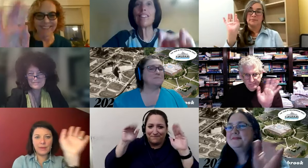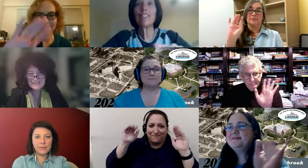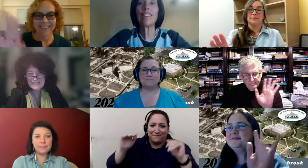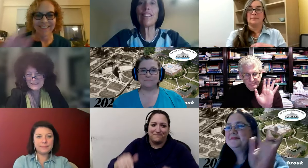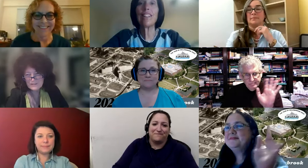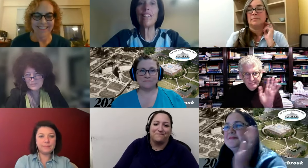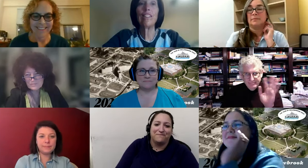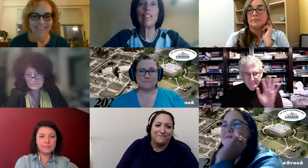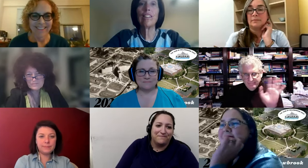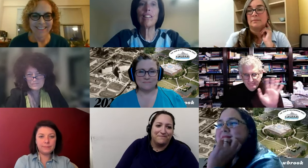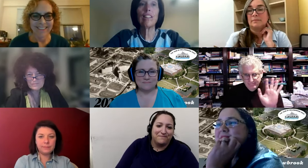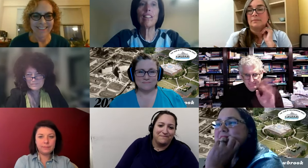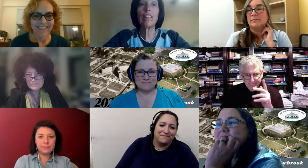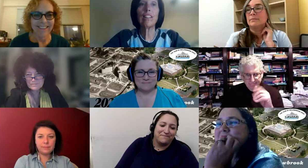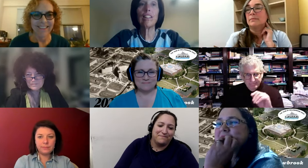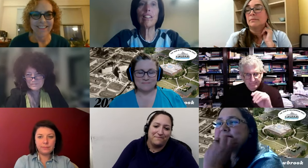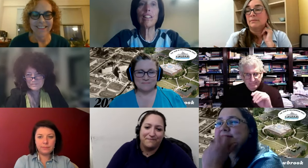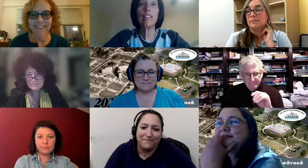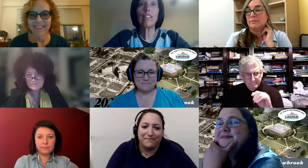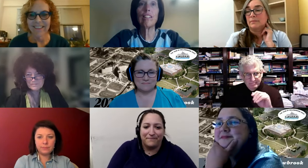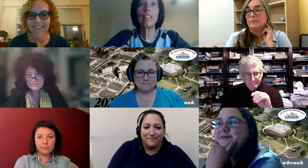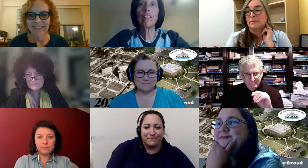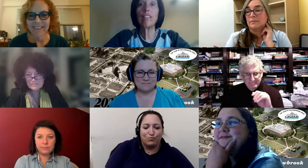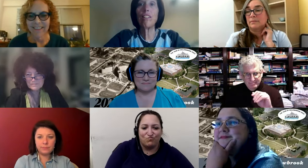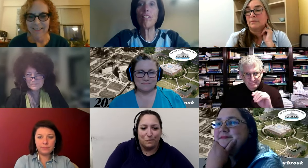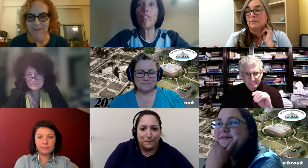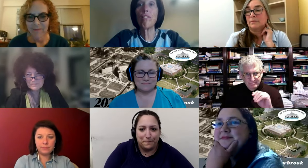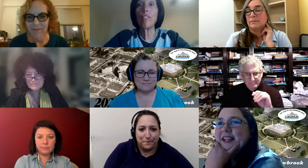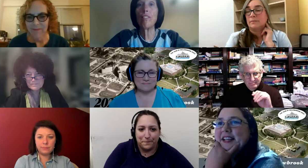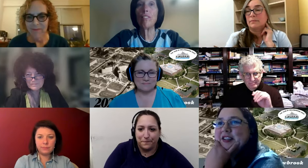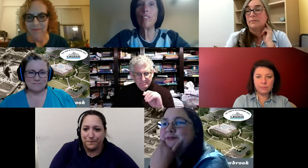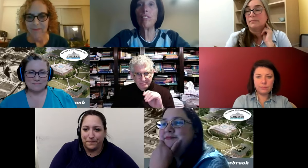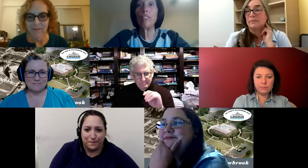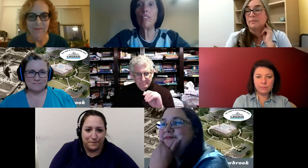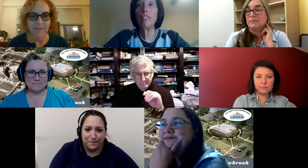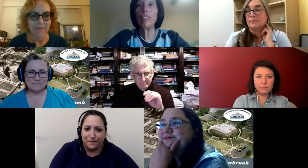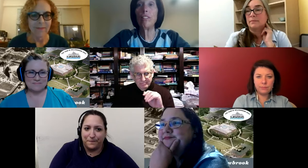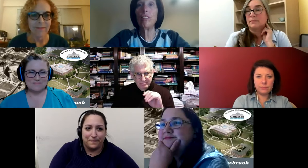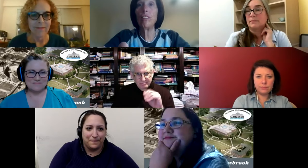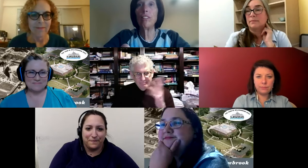Thank you.